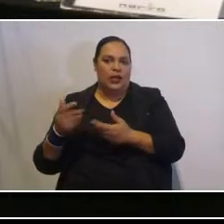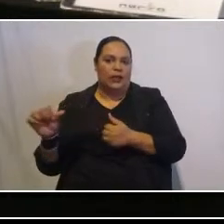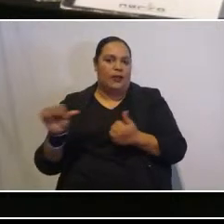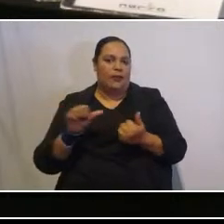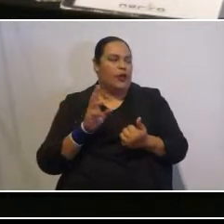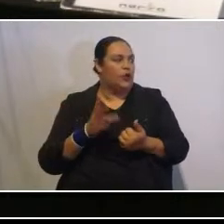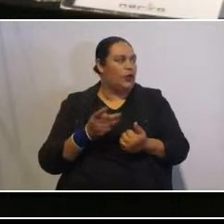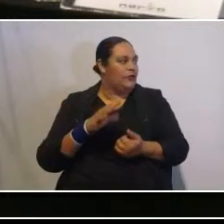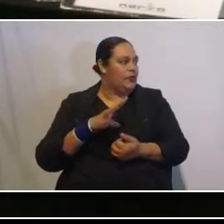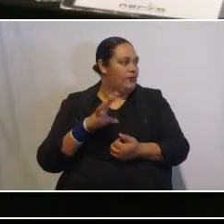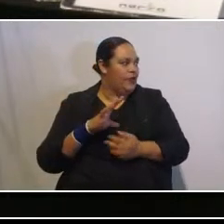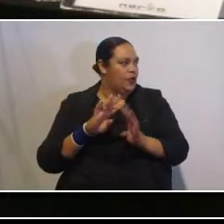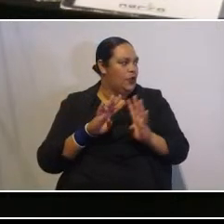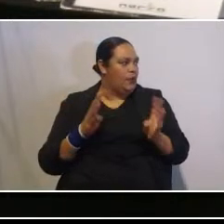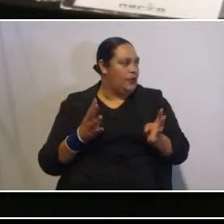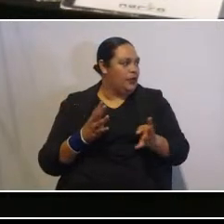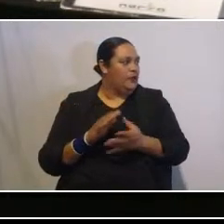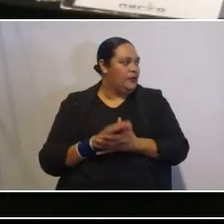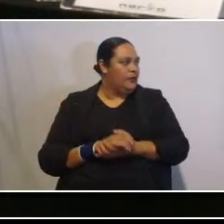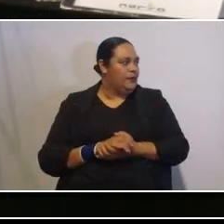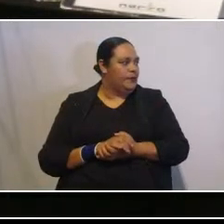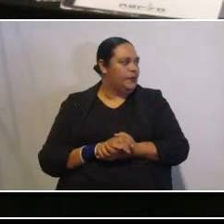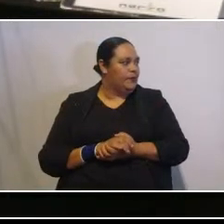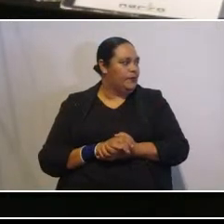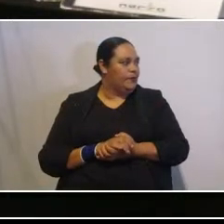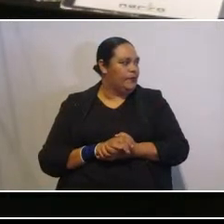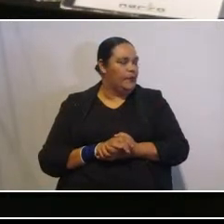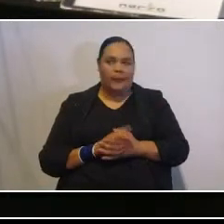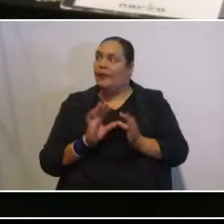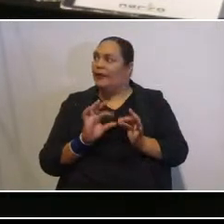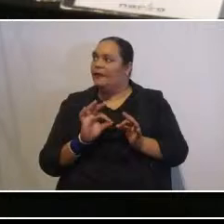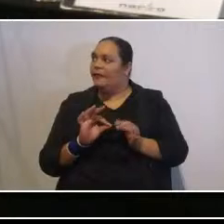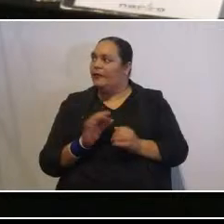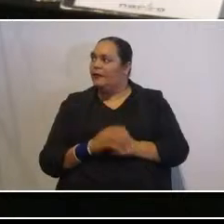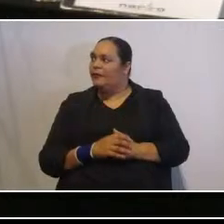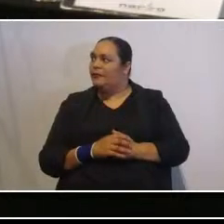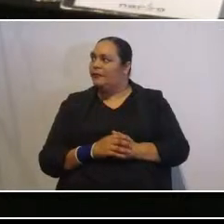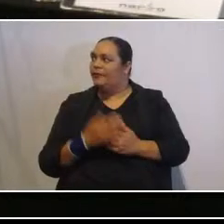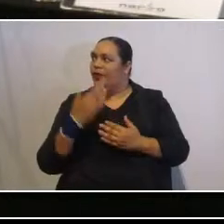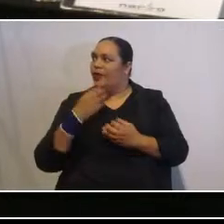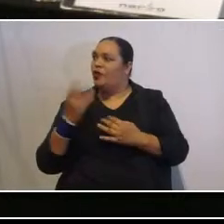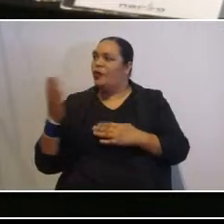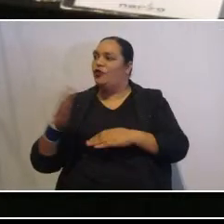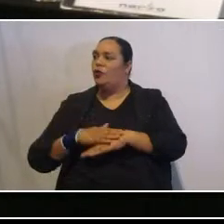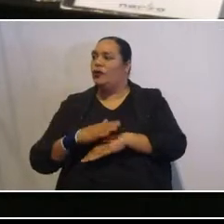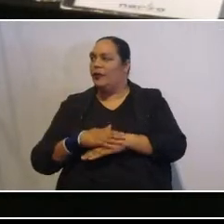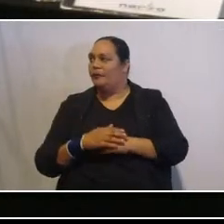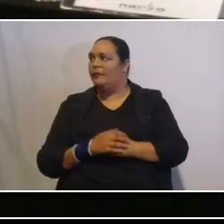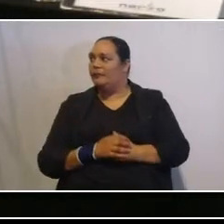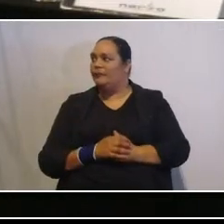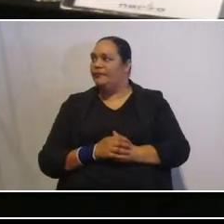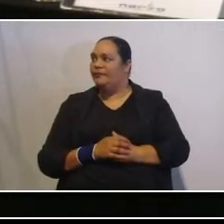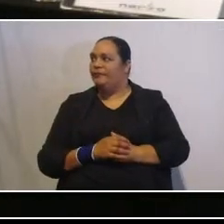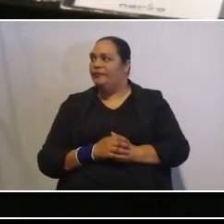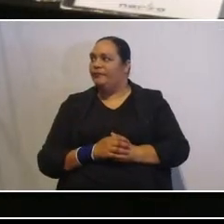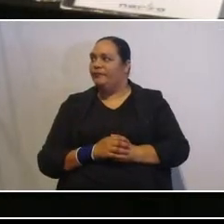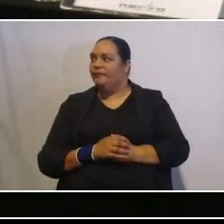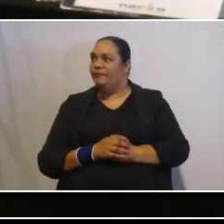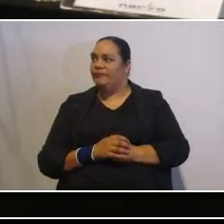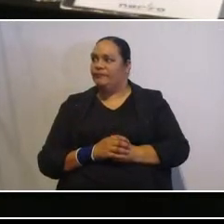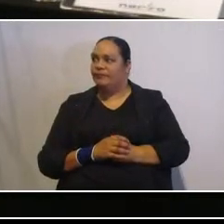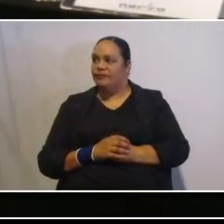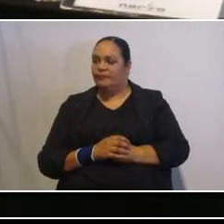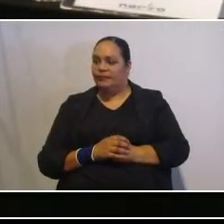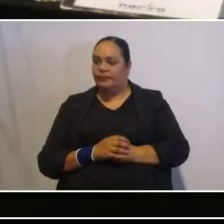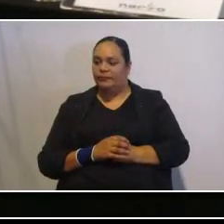to you if that's fine with the panel. That is fine. Yes. All right. Thank you for your time. All right. Thank you.